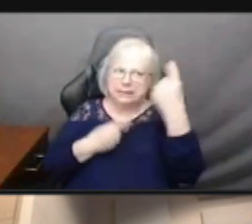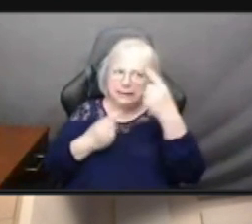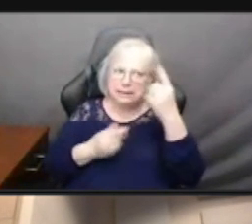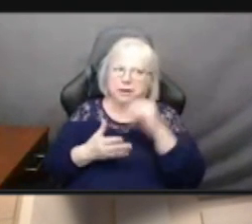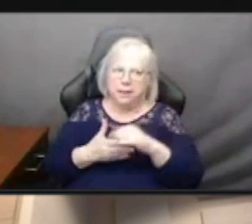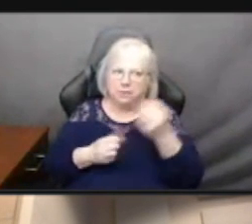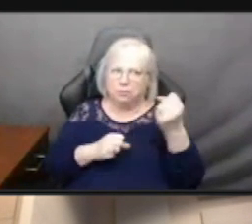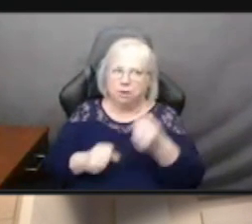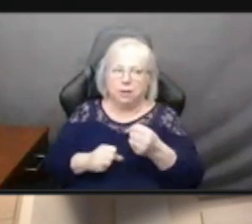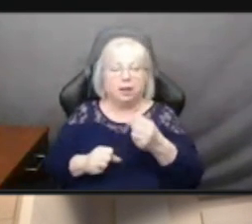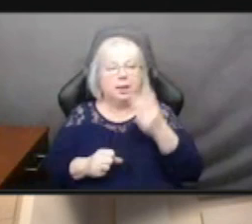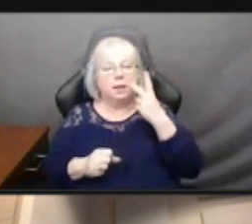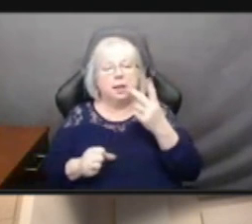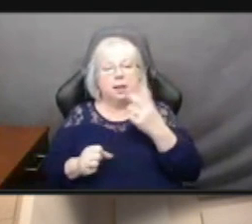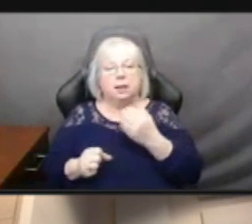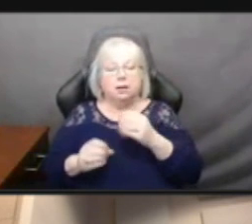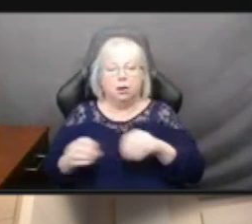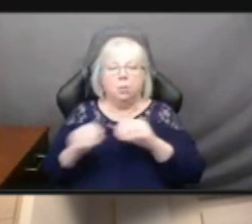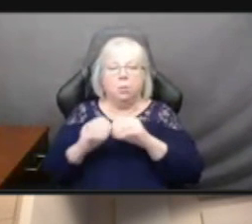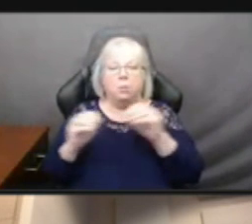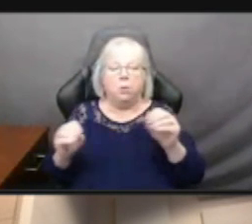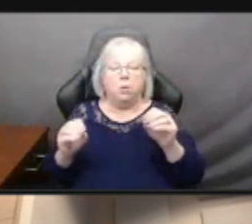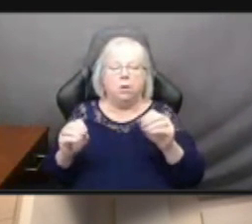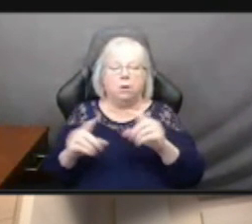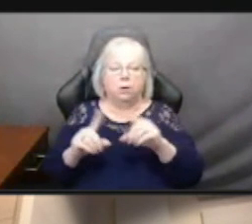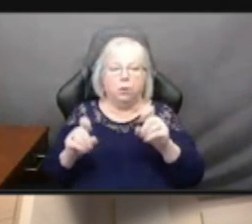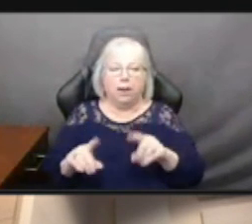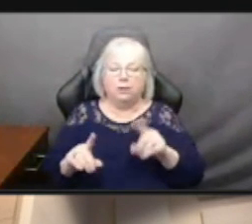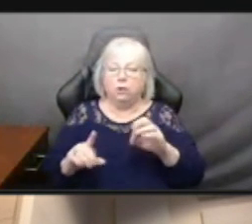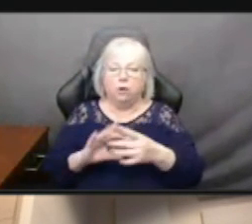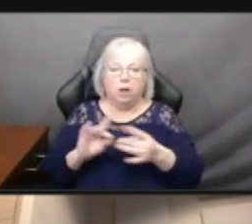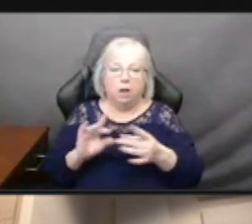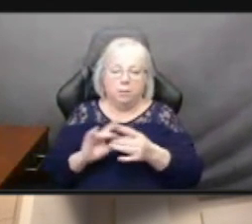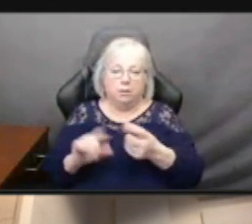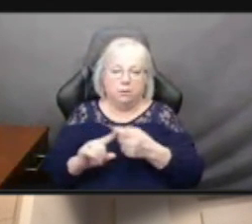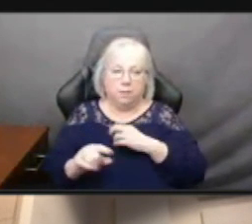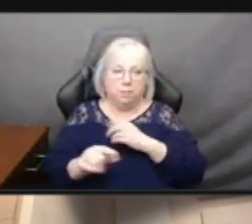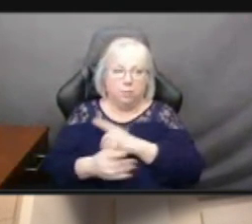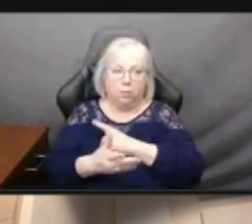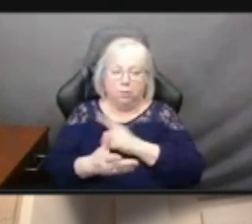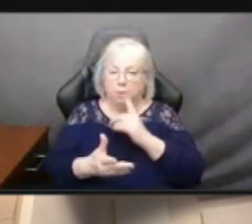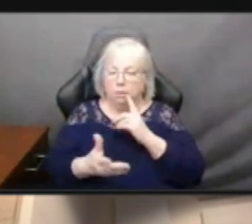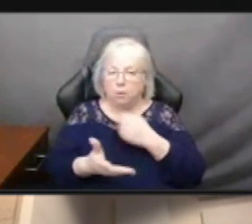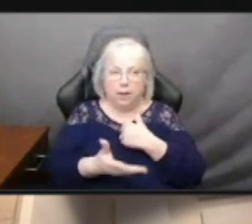Seeing no other questions, comments from members of the board, there a motion?